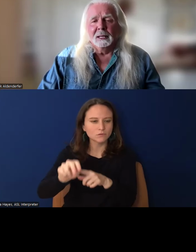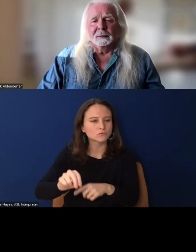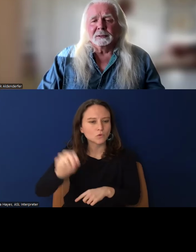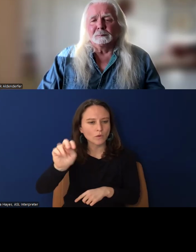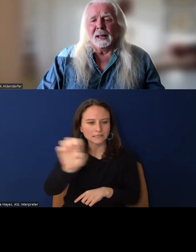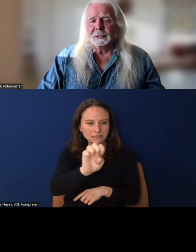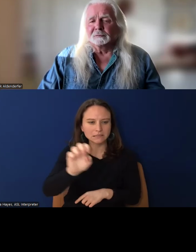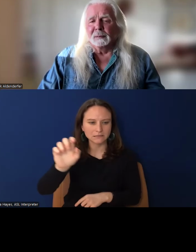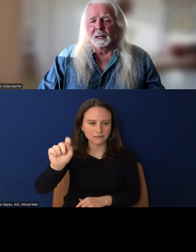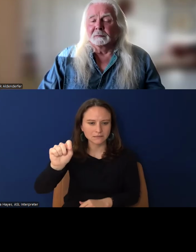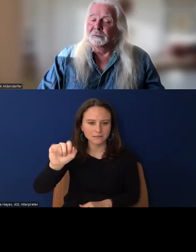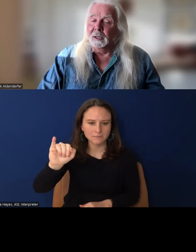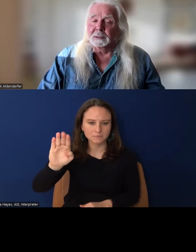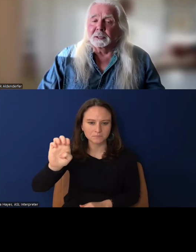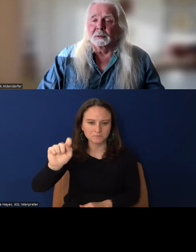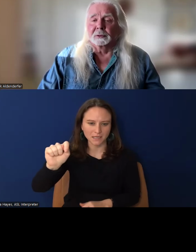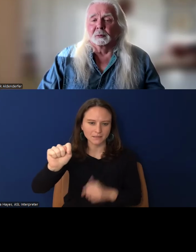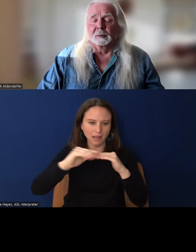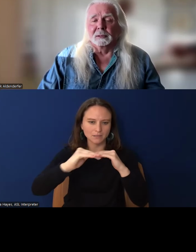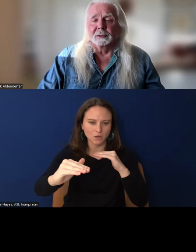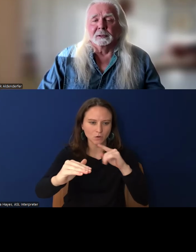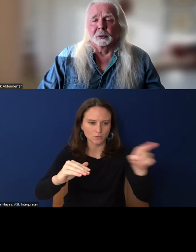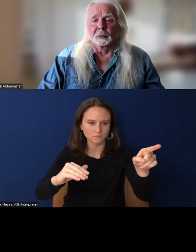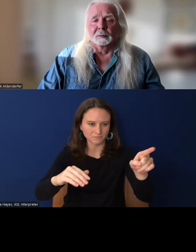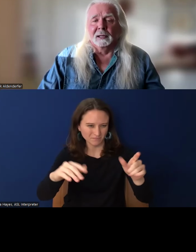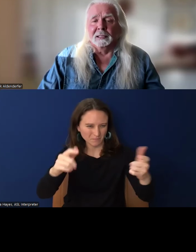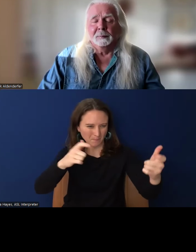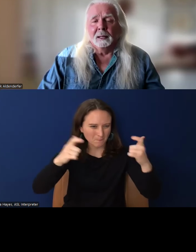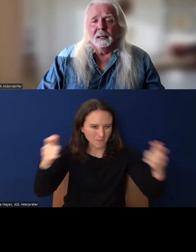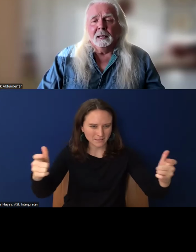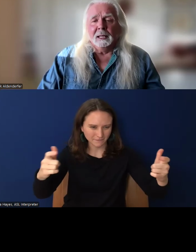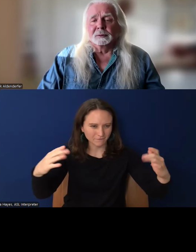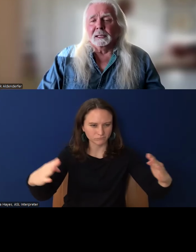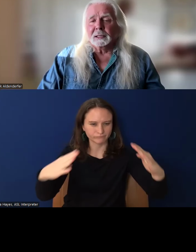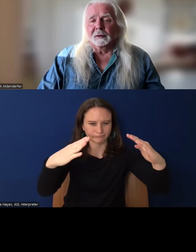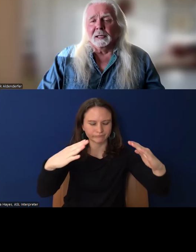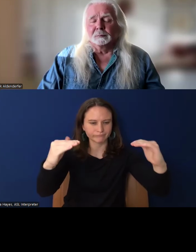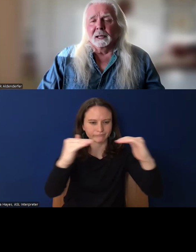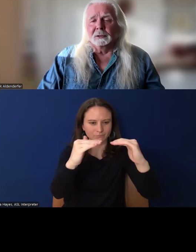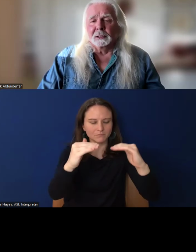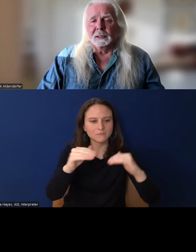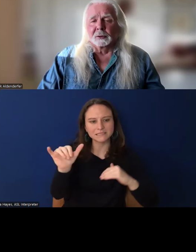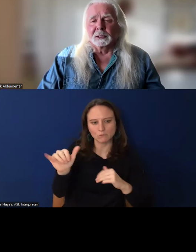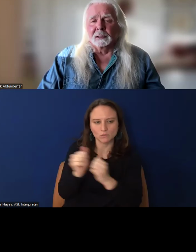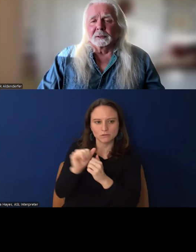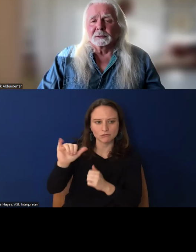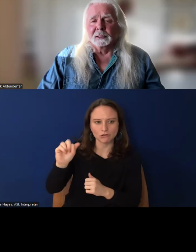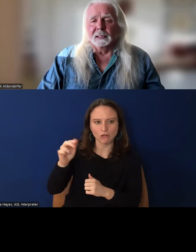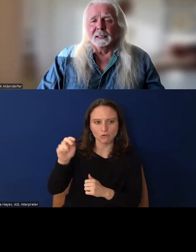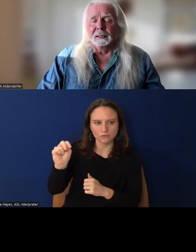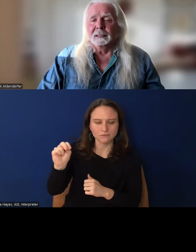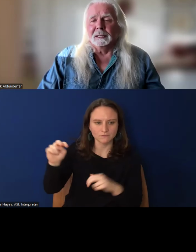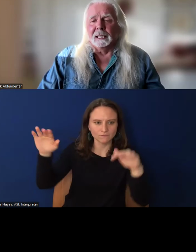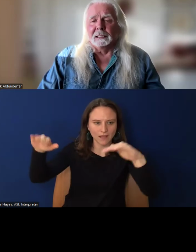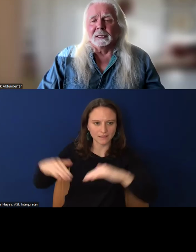plateau. This is a massive mound, very similar to the one we see in the Yarlung Valley. It was excavated by Chinese archaeologists in